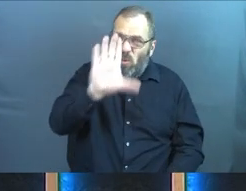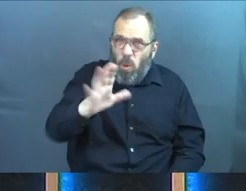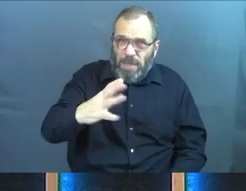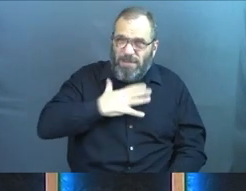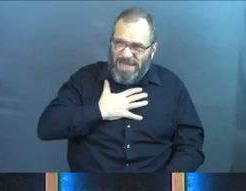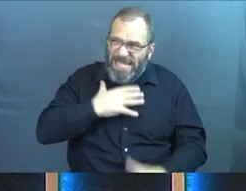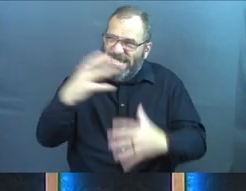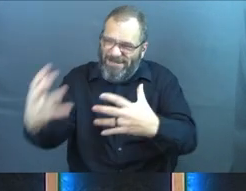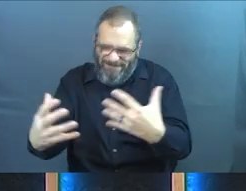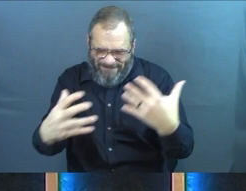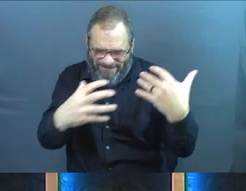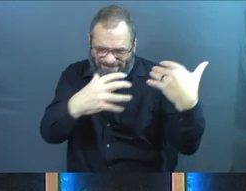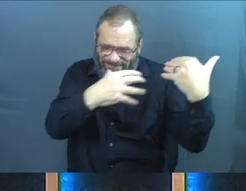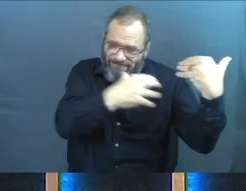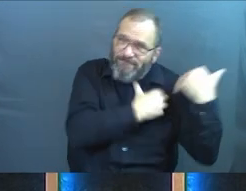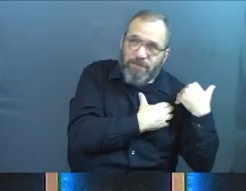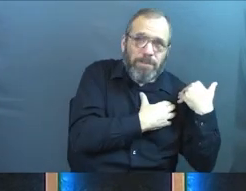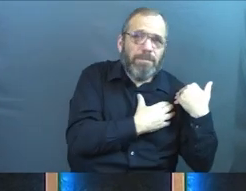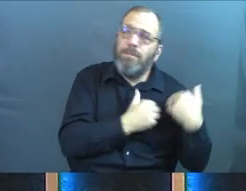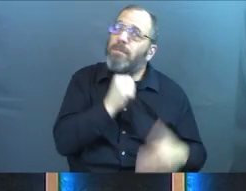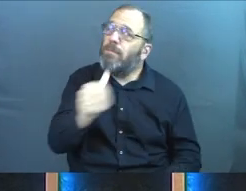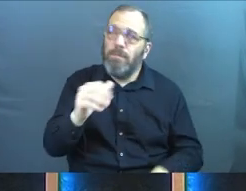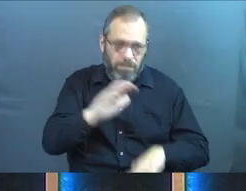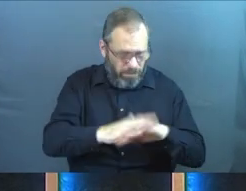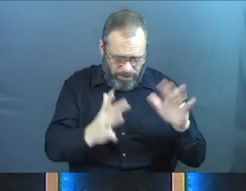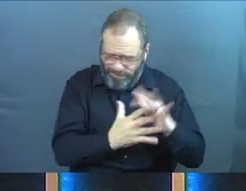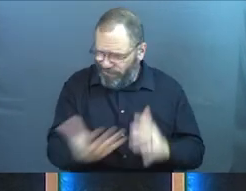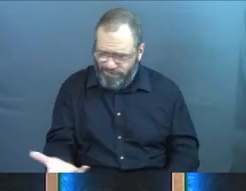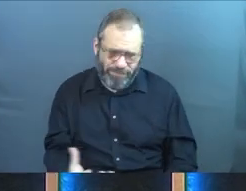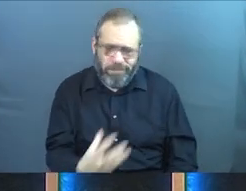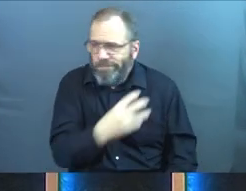mine, that were placed on him. They weren't just placed on him